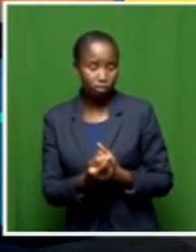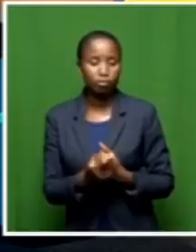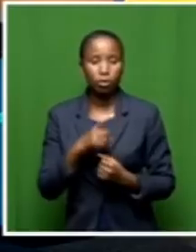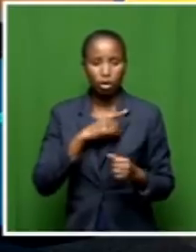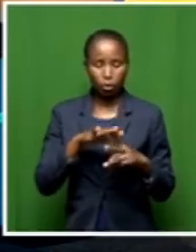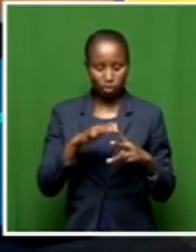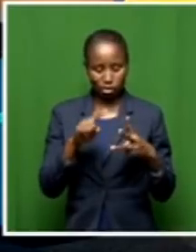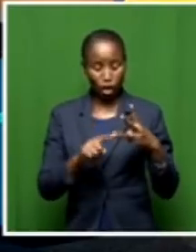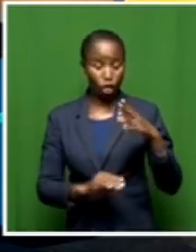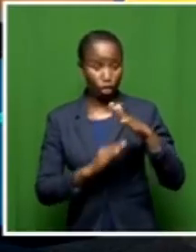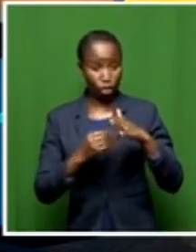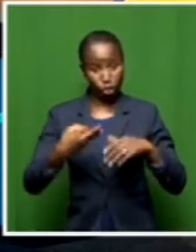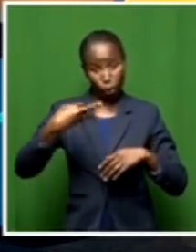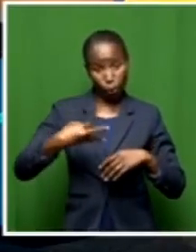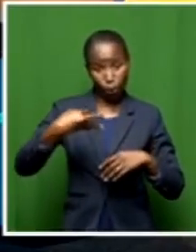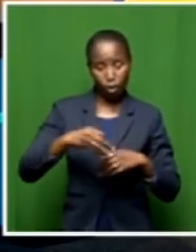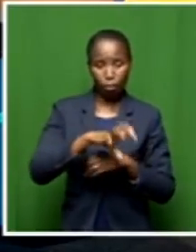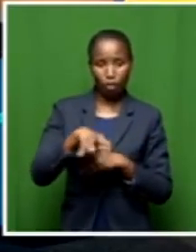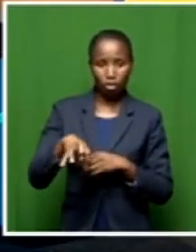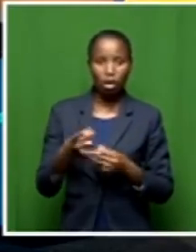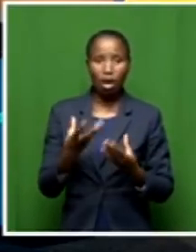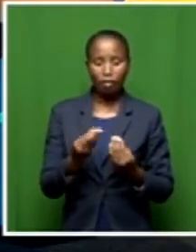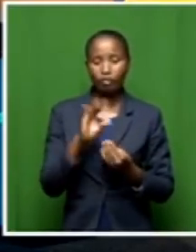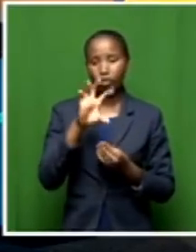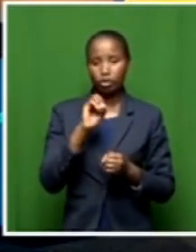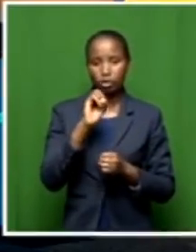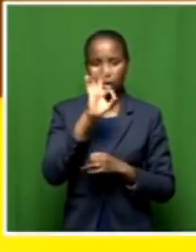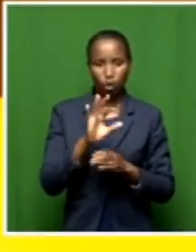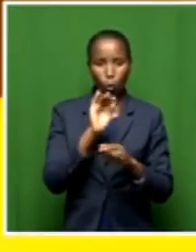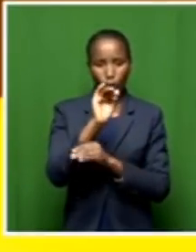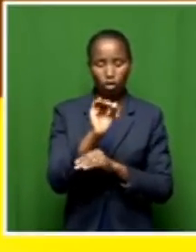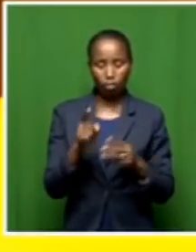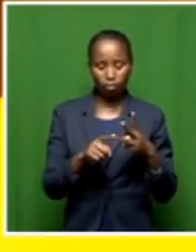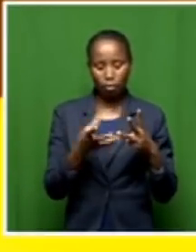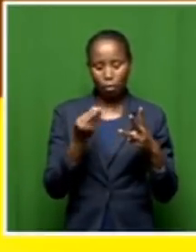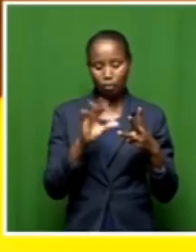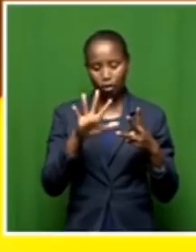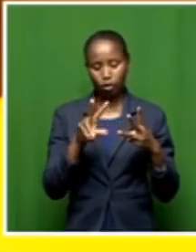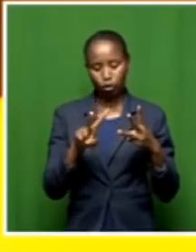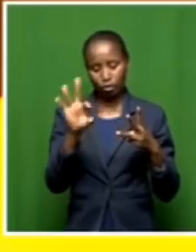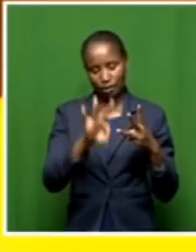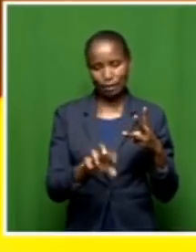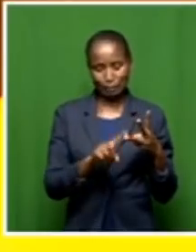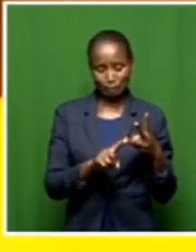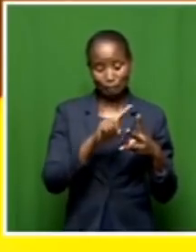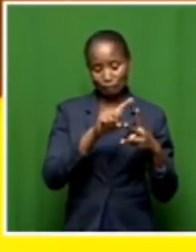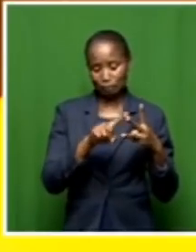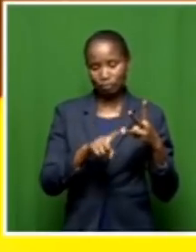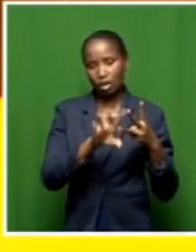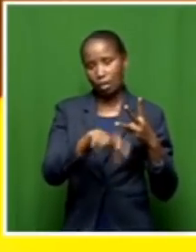50%. They came in at 52%. So only those three provinces saw a voter turnout of more